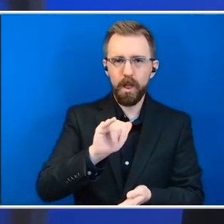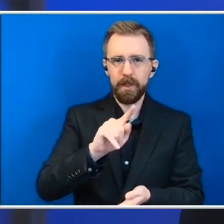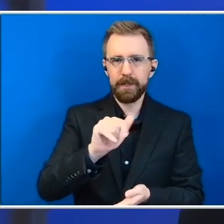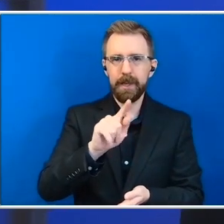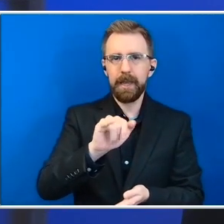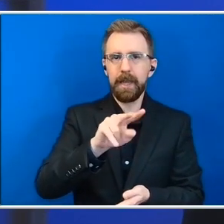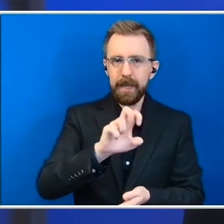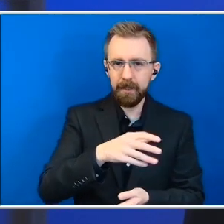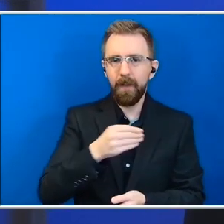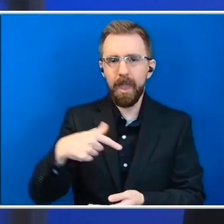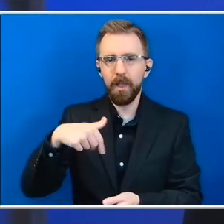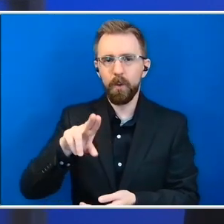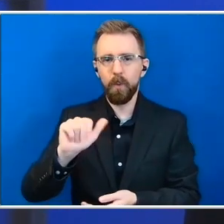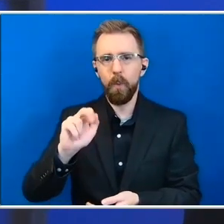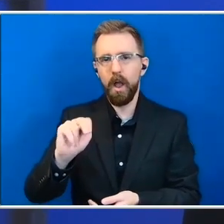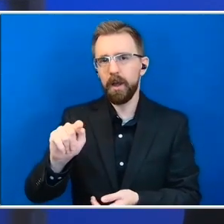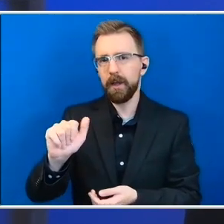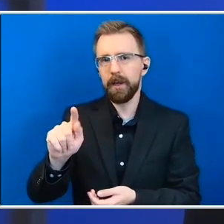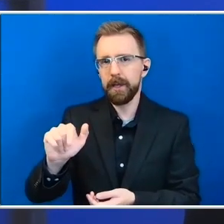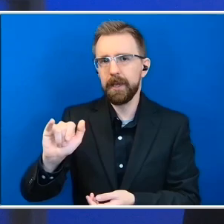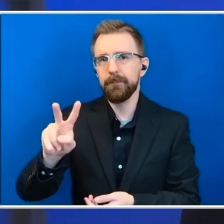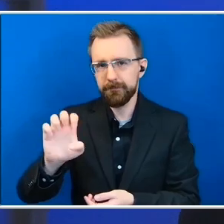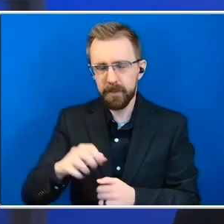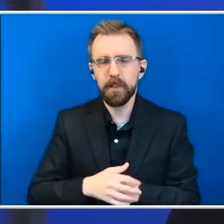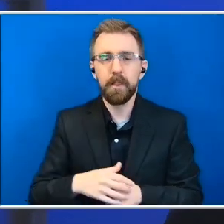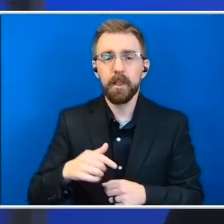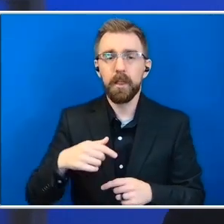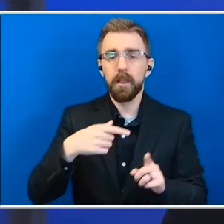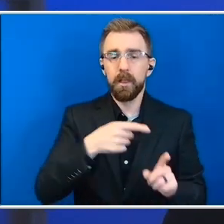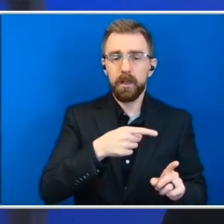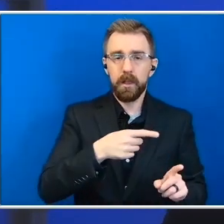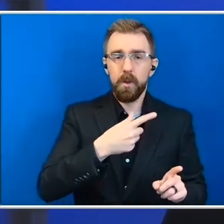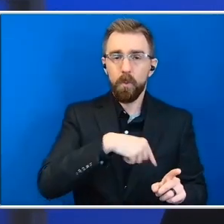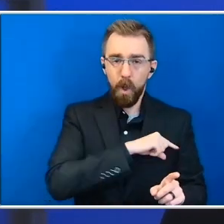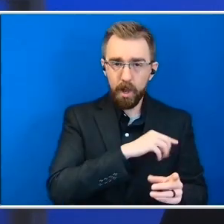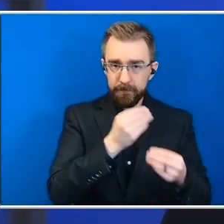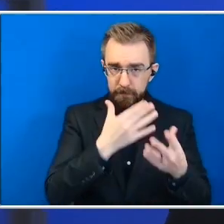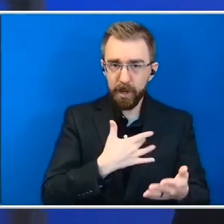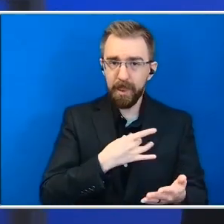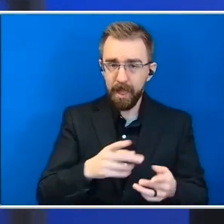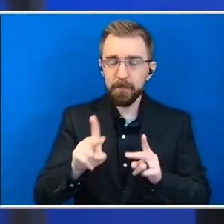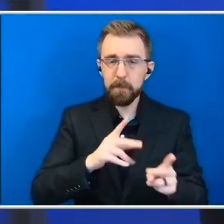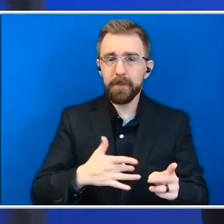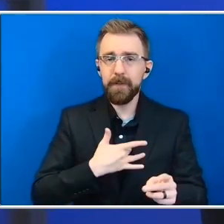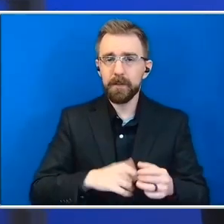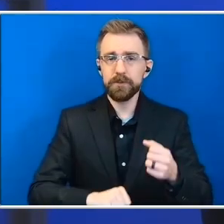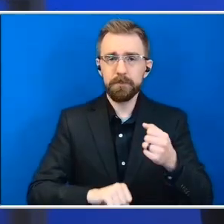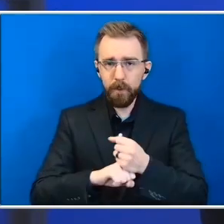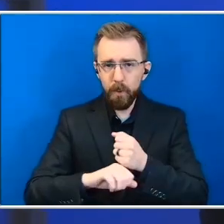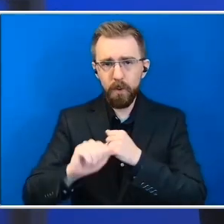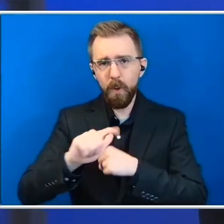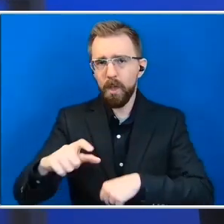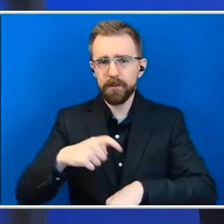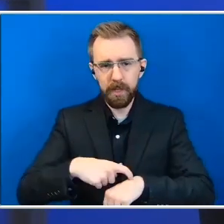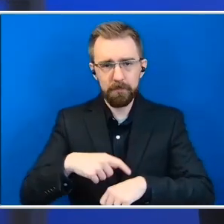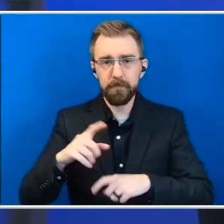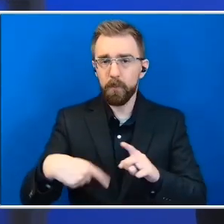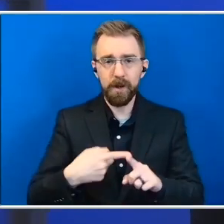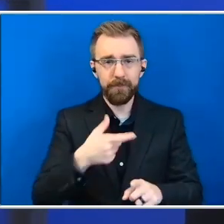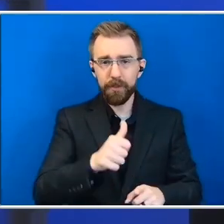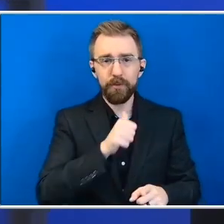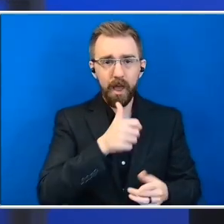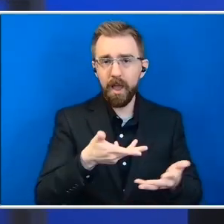But the qualitative feedback that I've liked most is hearing that people felt supported at all times. Even when they weren't interacting with the text